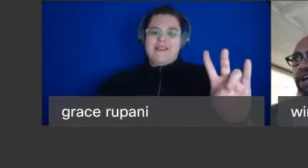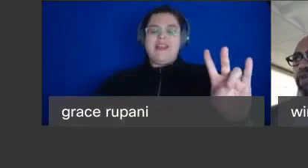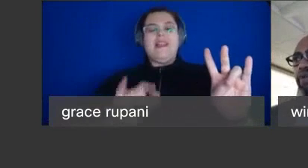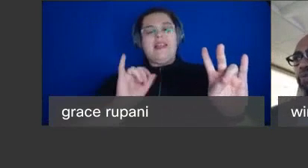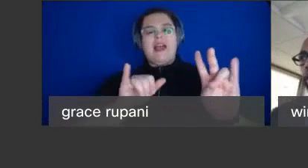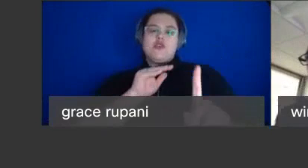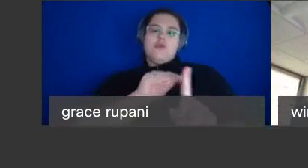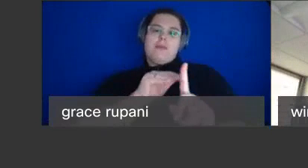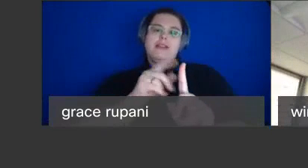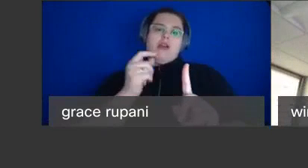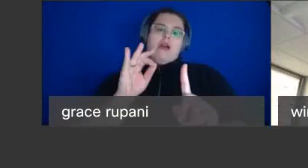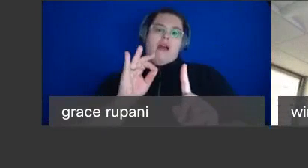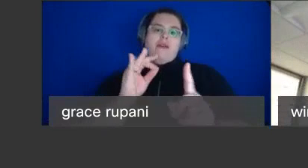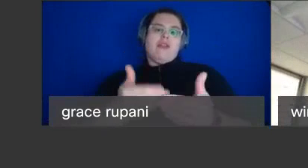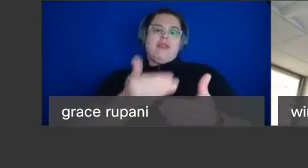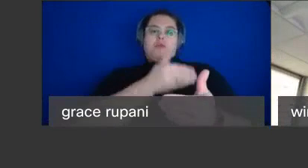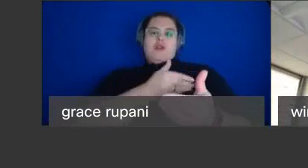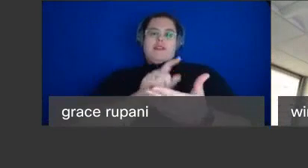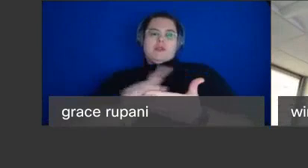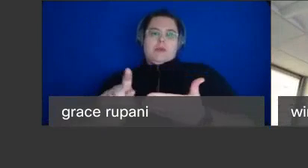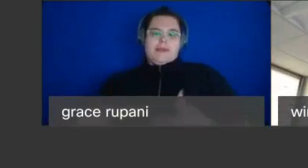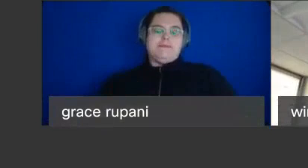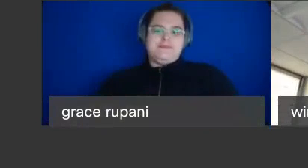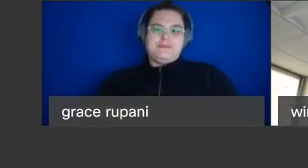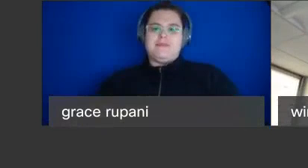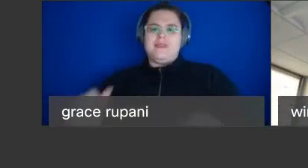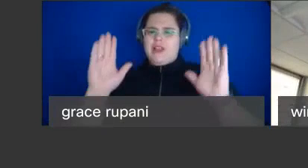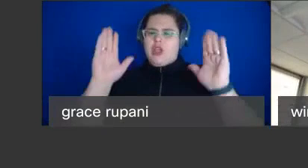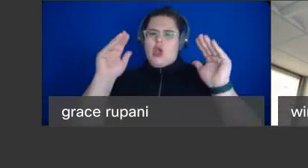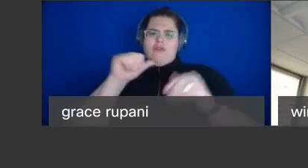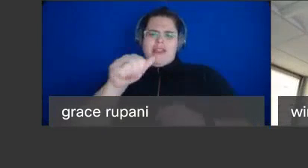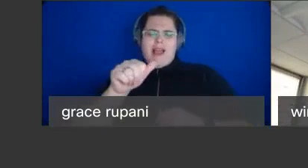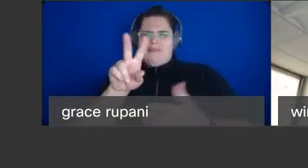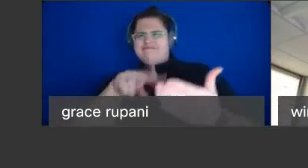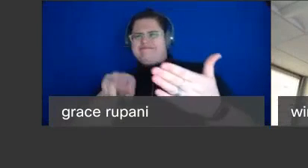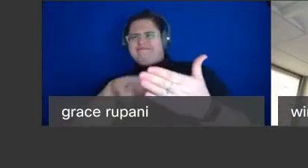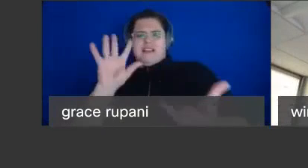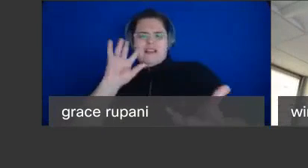the following week. So hopefully that didn't confuse you more.